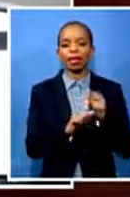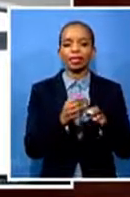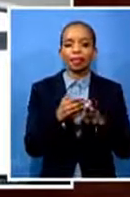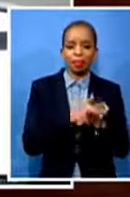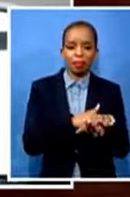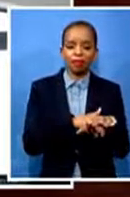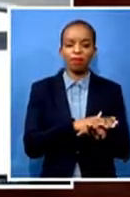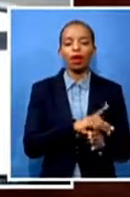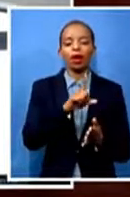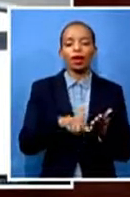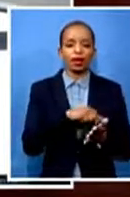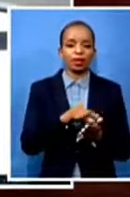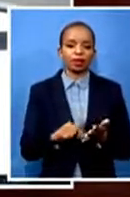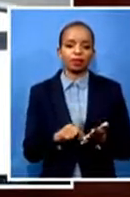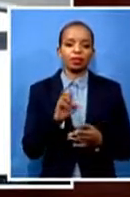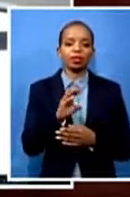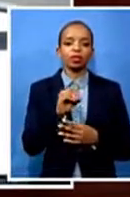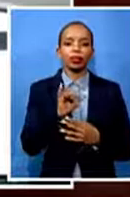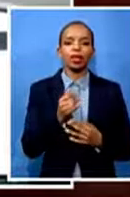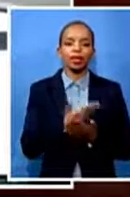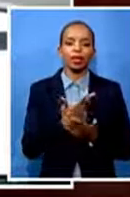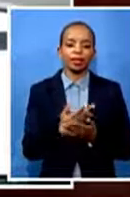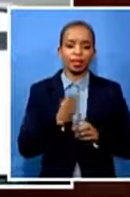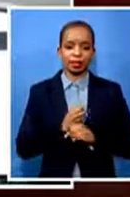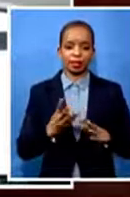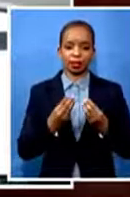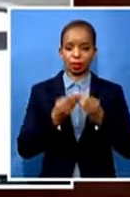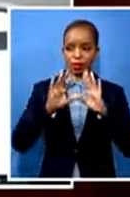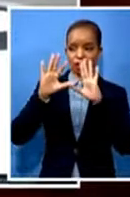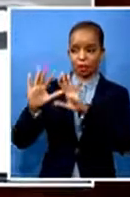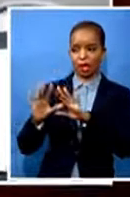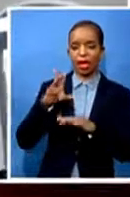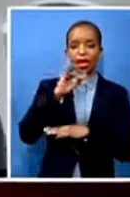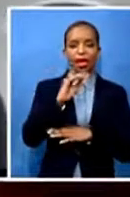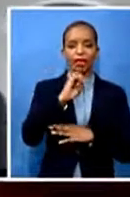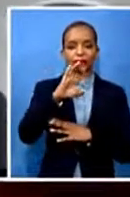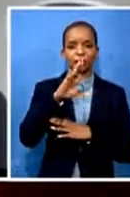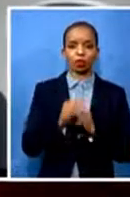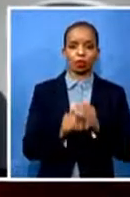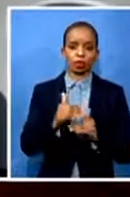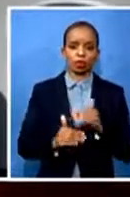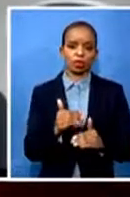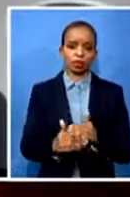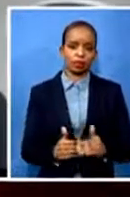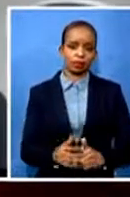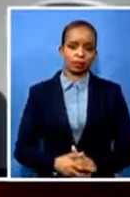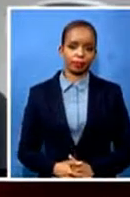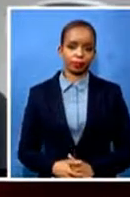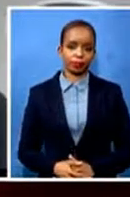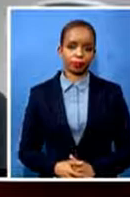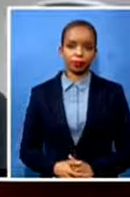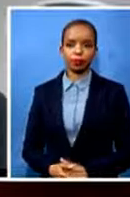their IEC processes. So you'll be handing over the final wards in